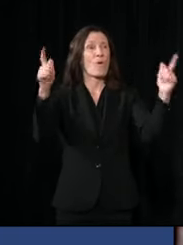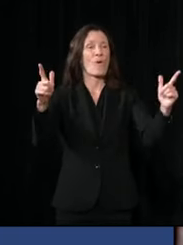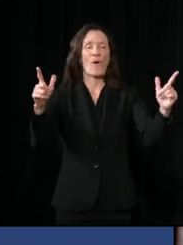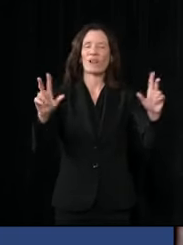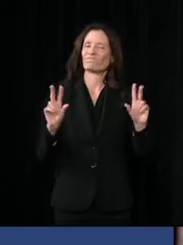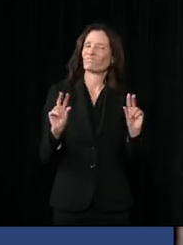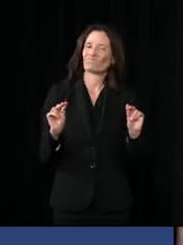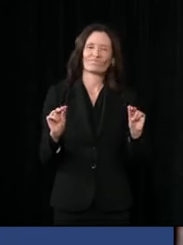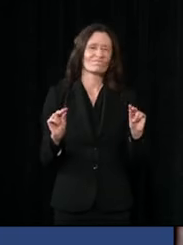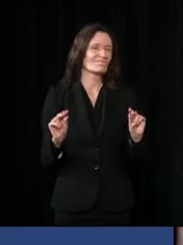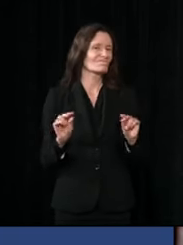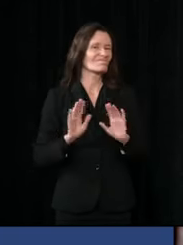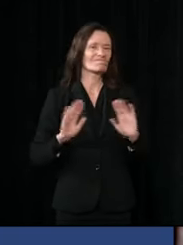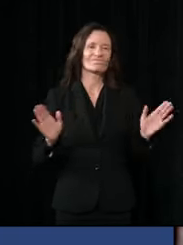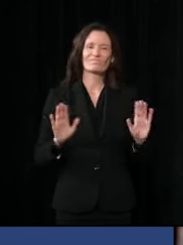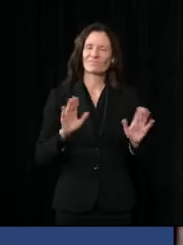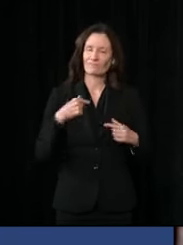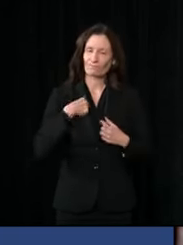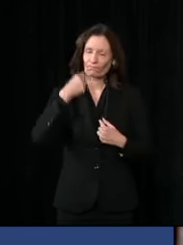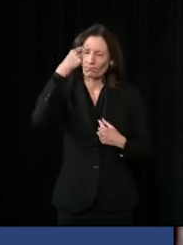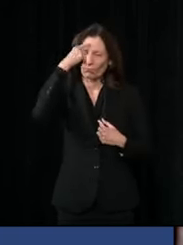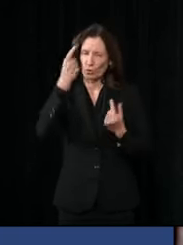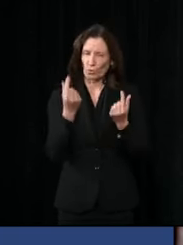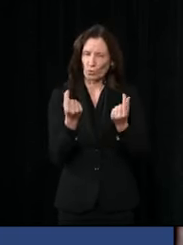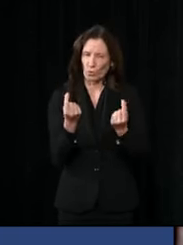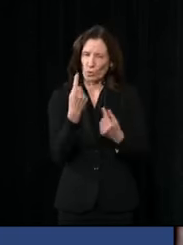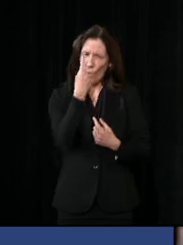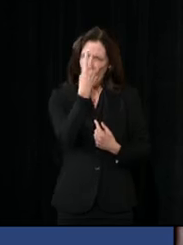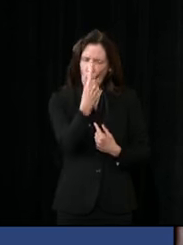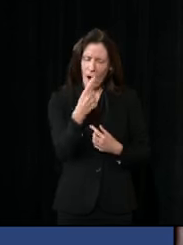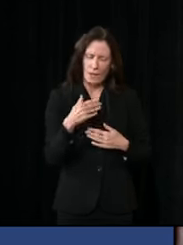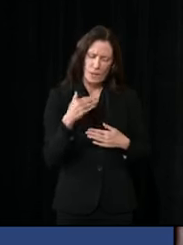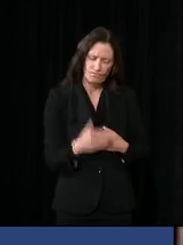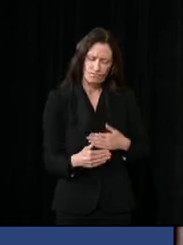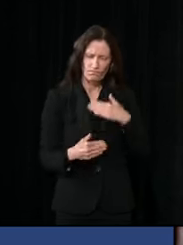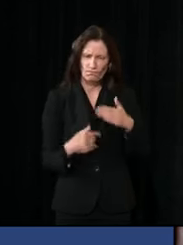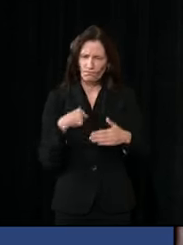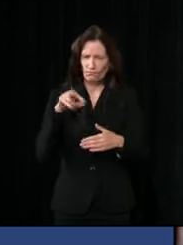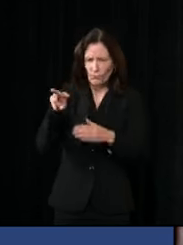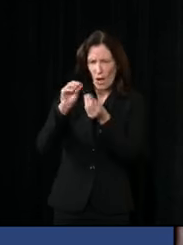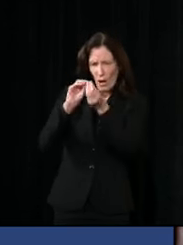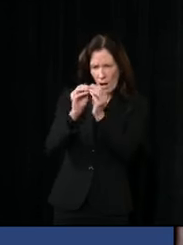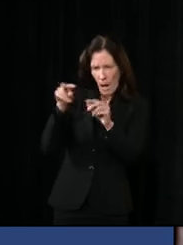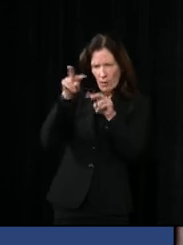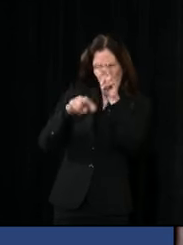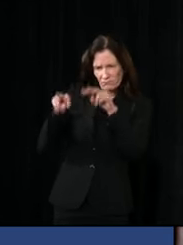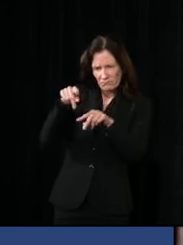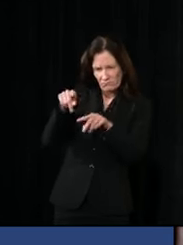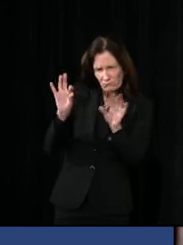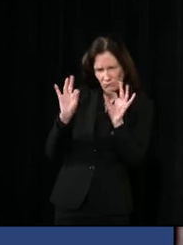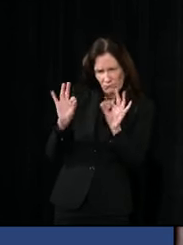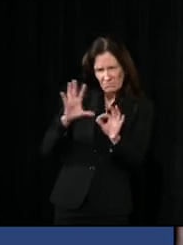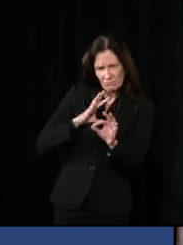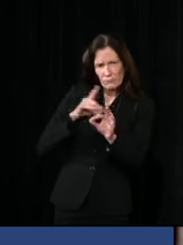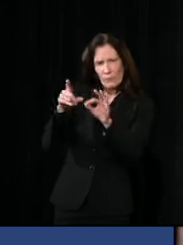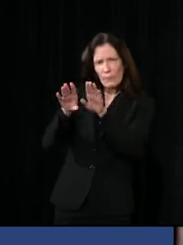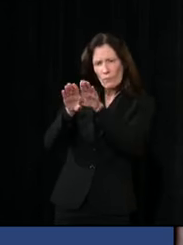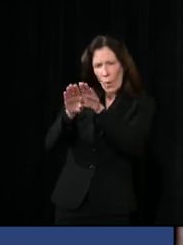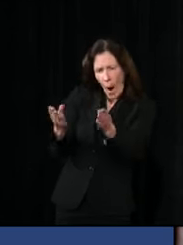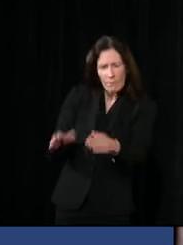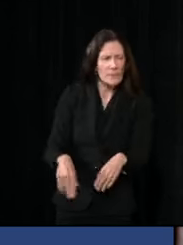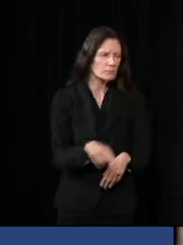smart, data-driven decisions. And we can't be impulsive. We can't be emotional. We need to follow the